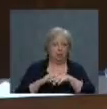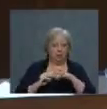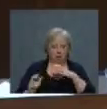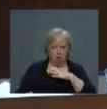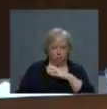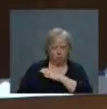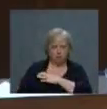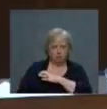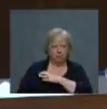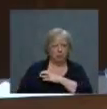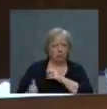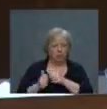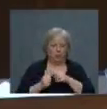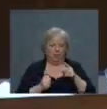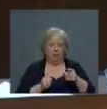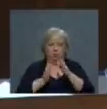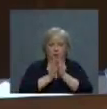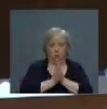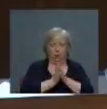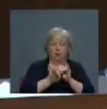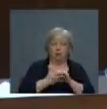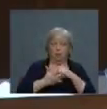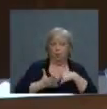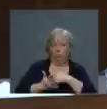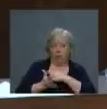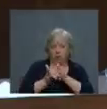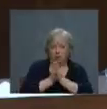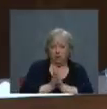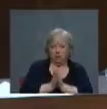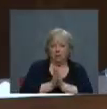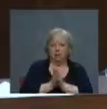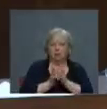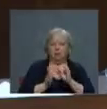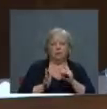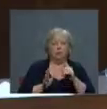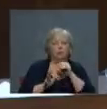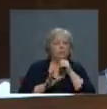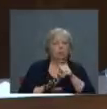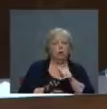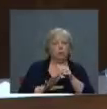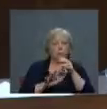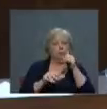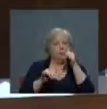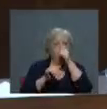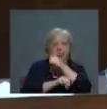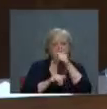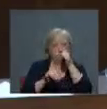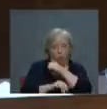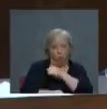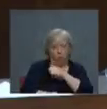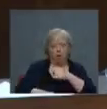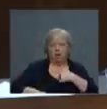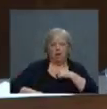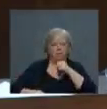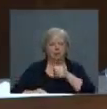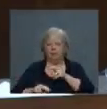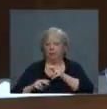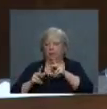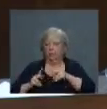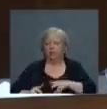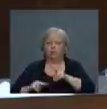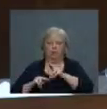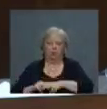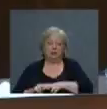this request that we're asking. So don't be fooled, and I'm not a person who will sit here and have